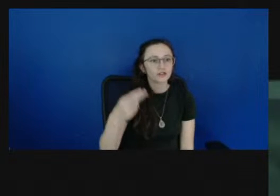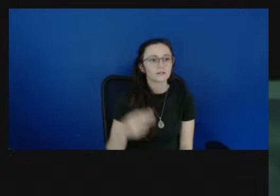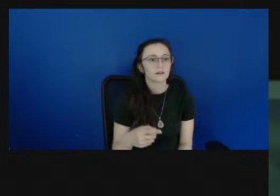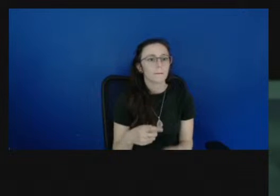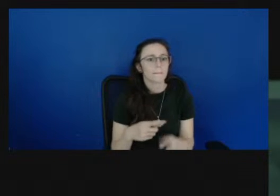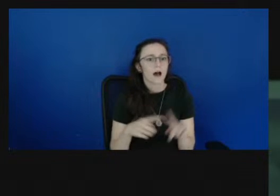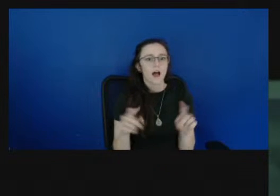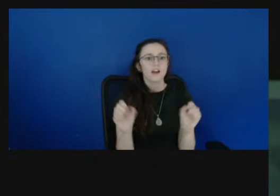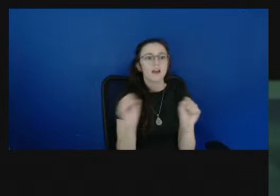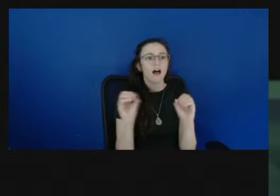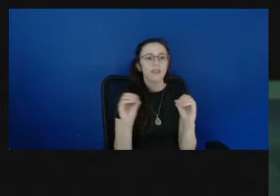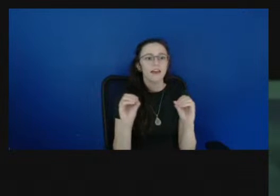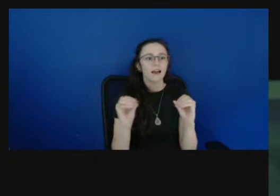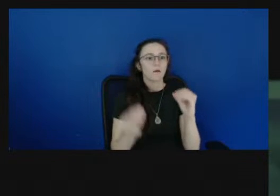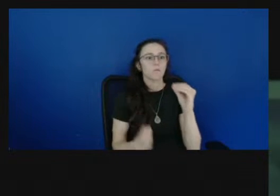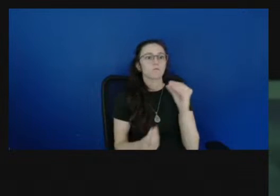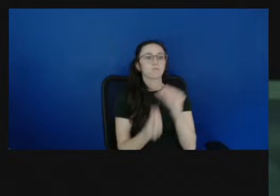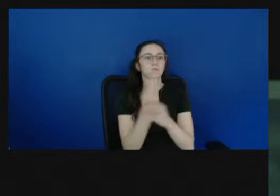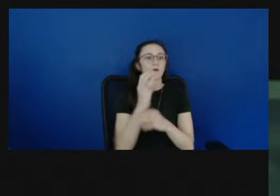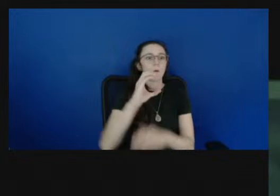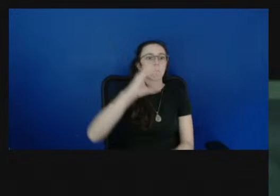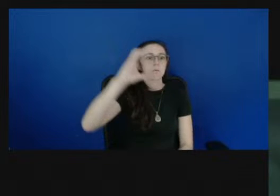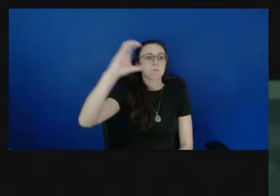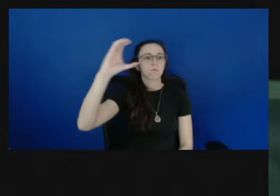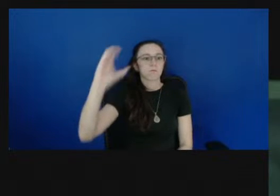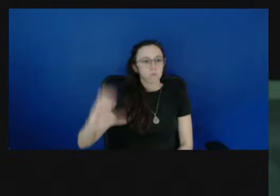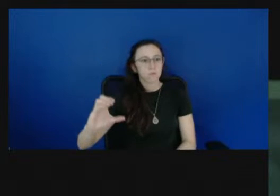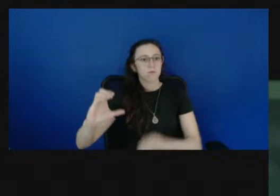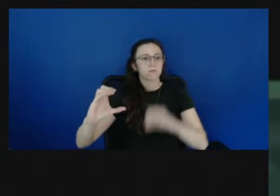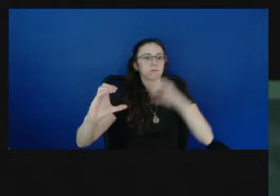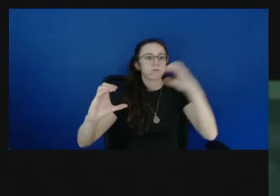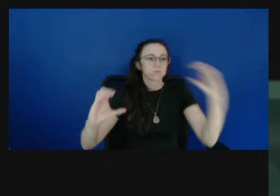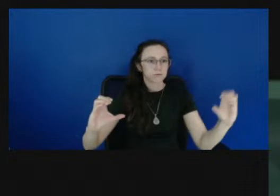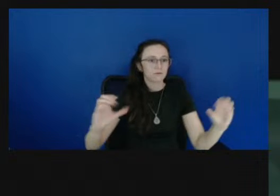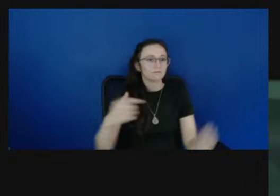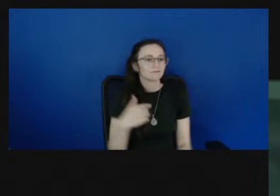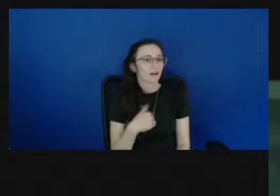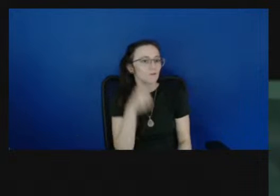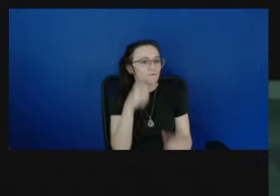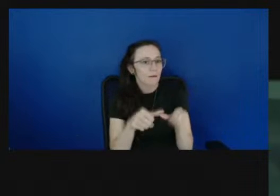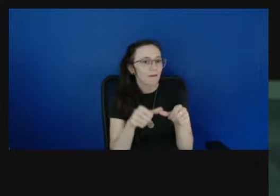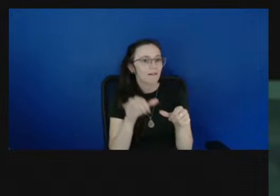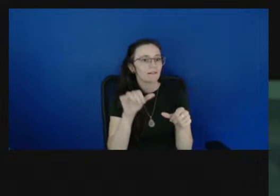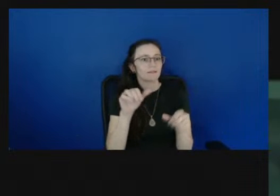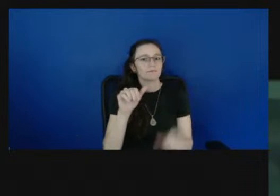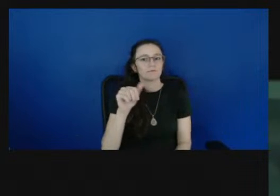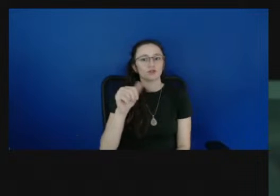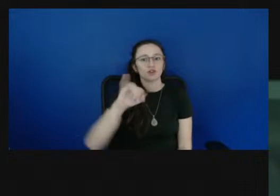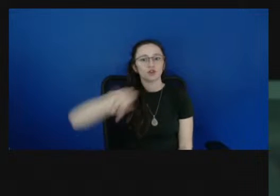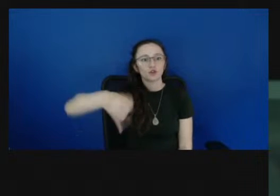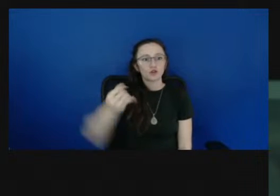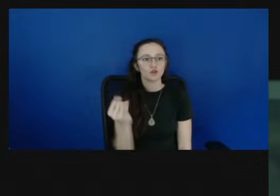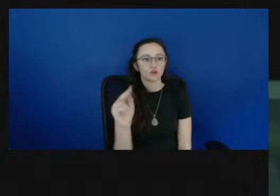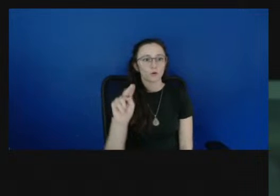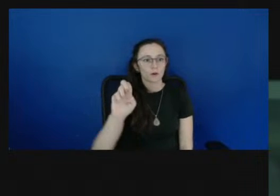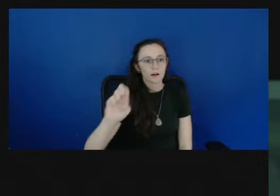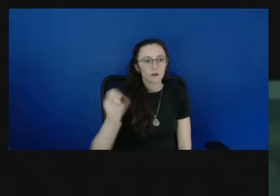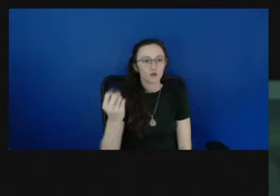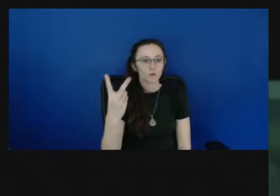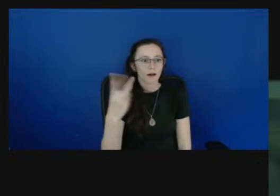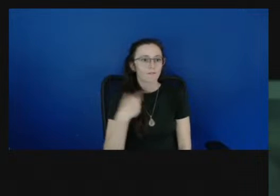high as the Hale parking lot. And I was able to get to the parking lot as late as June 12th of that year, so I know there were no large ballistic blocks